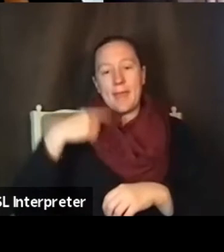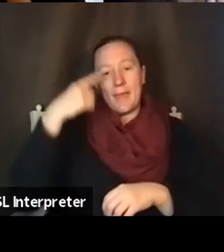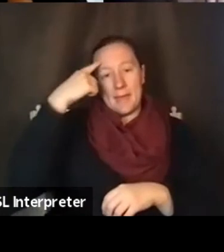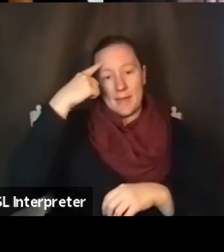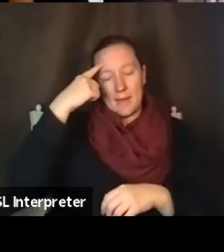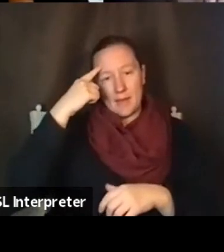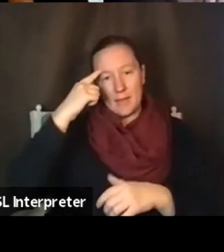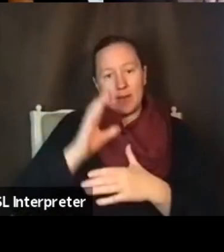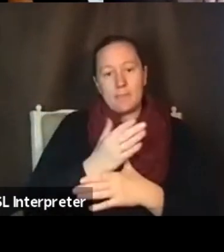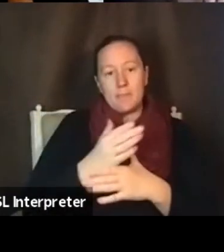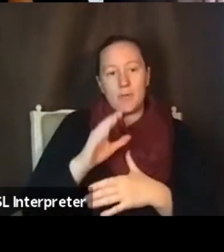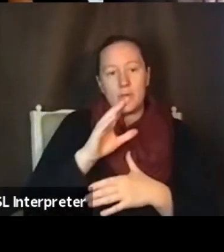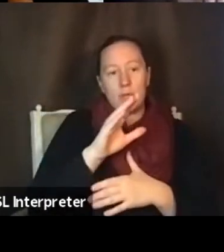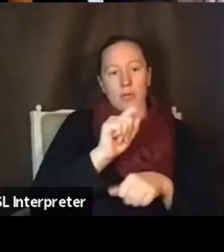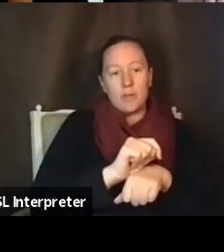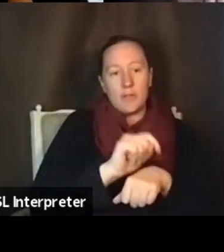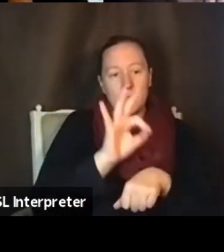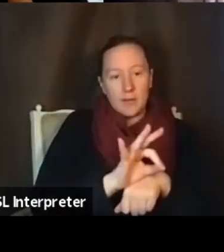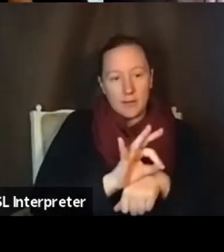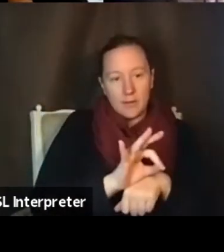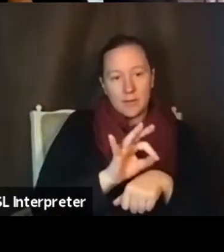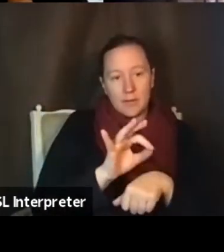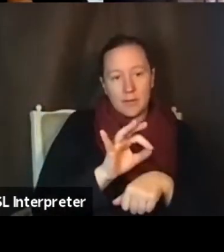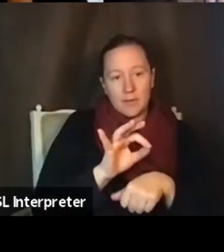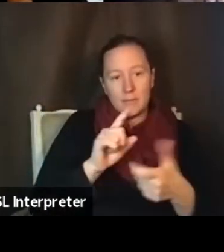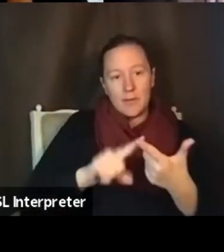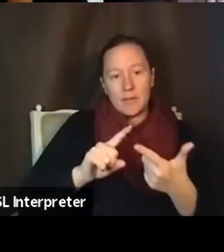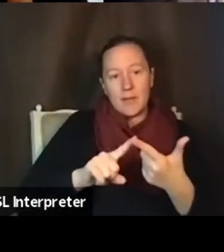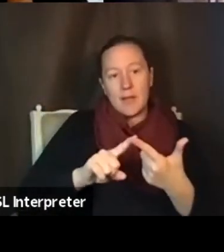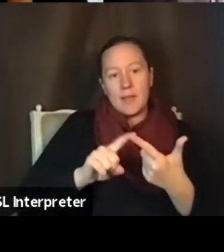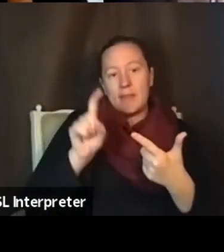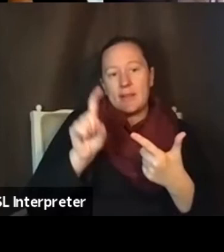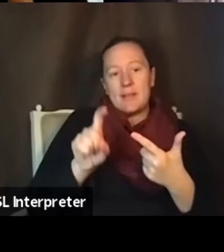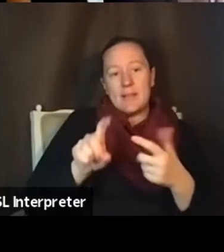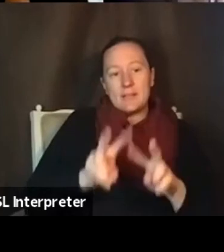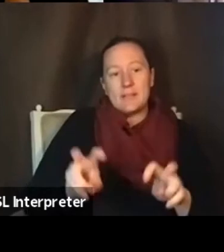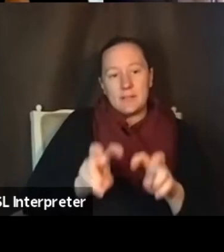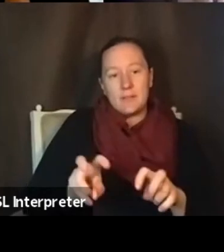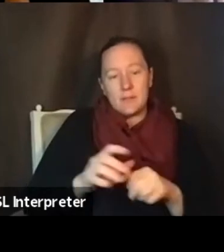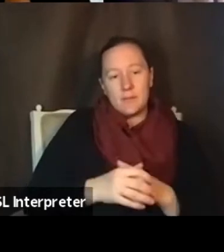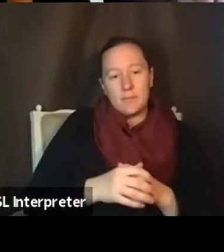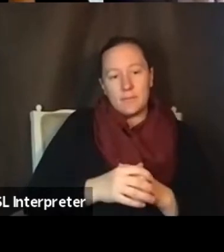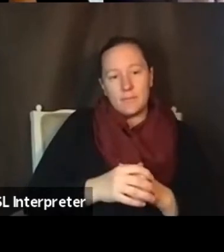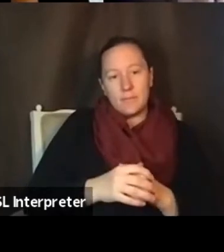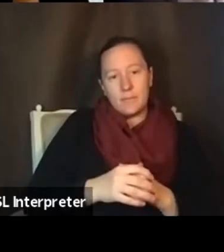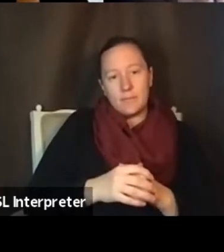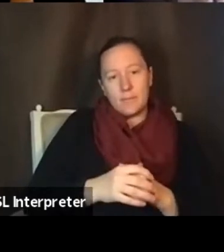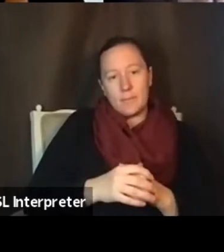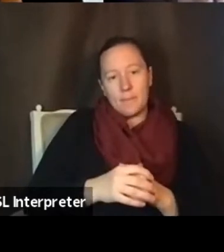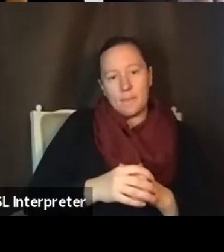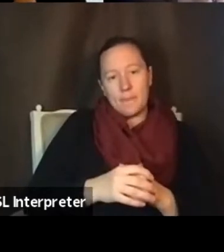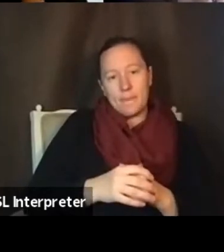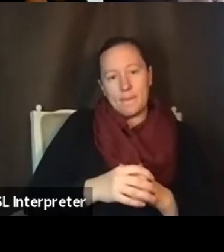task force and the needs assessment, there's probably